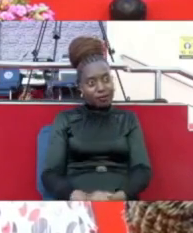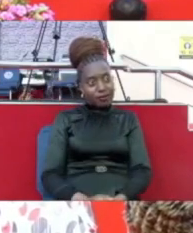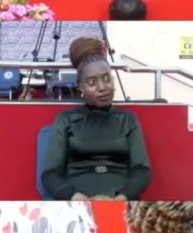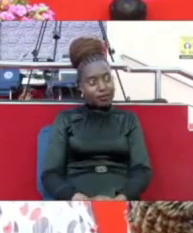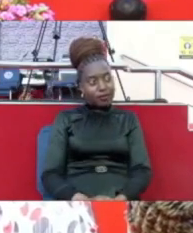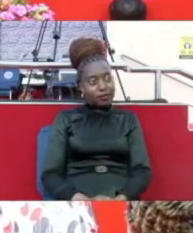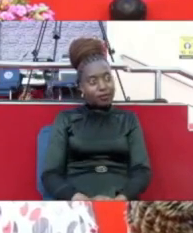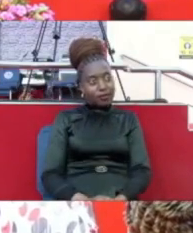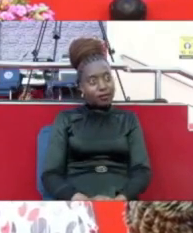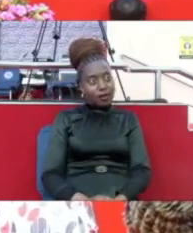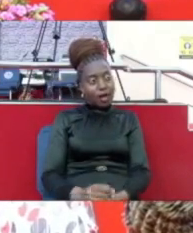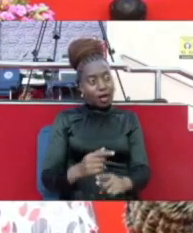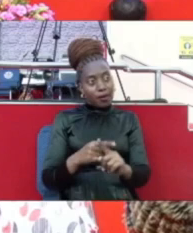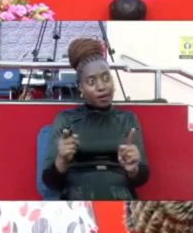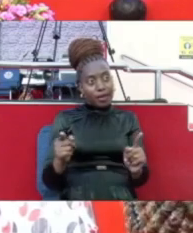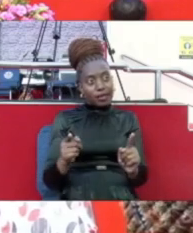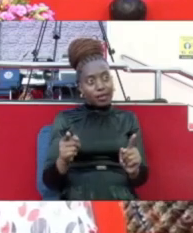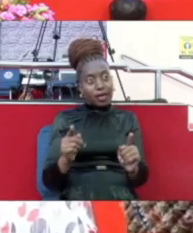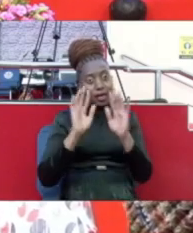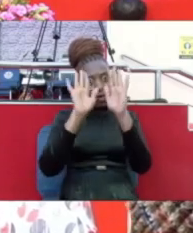This is more important than money.